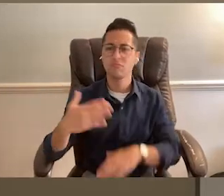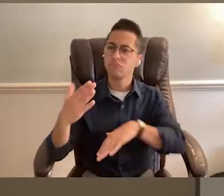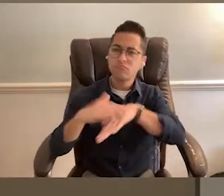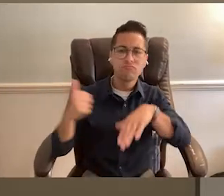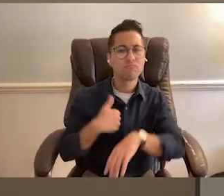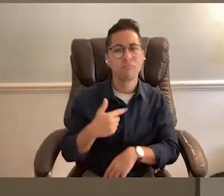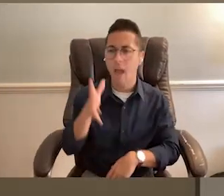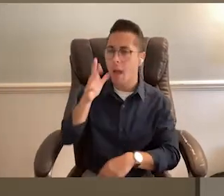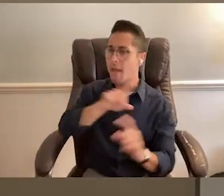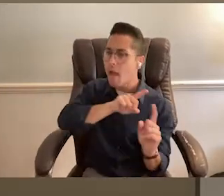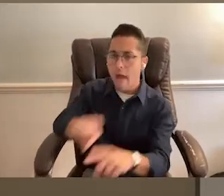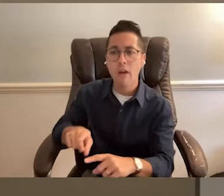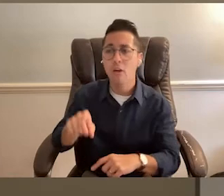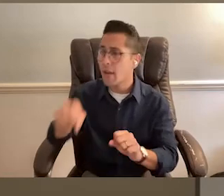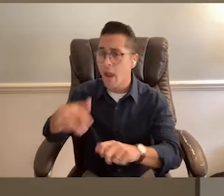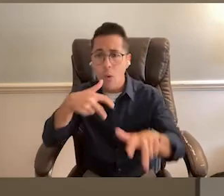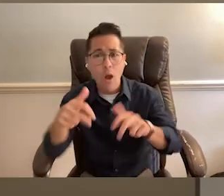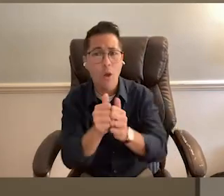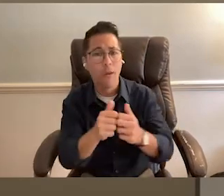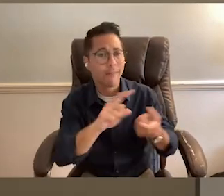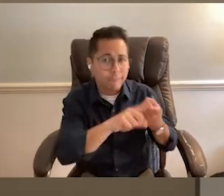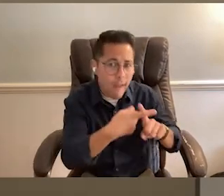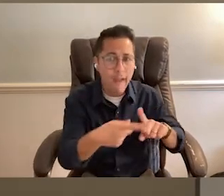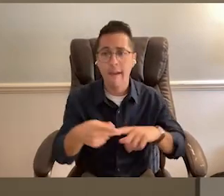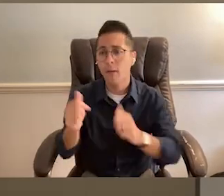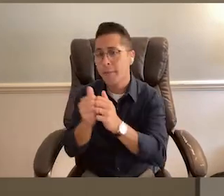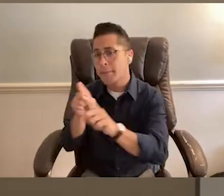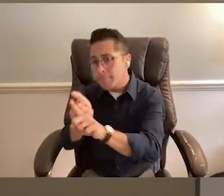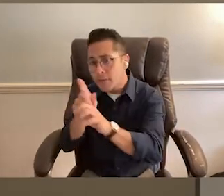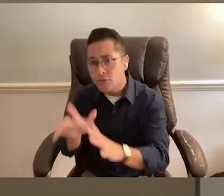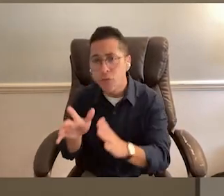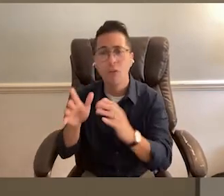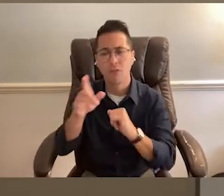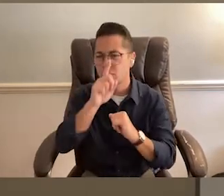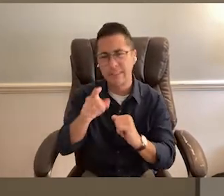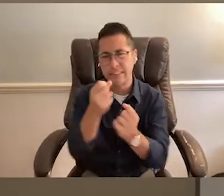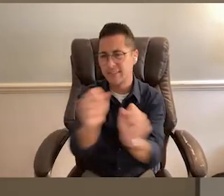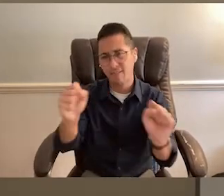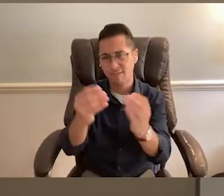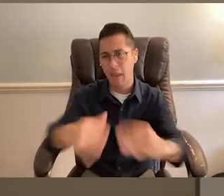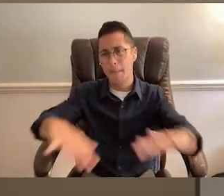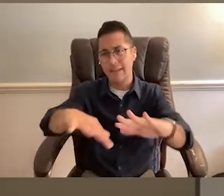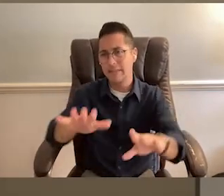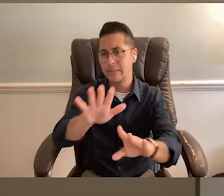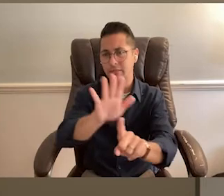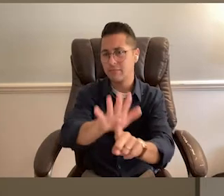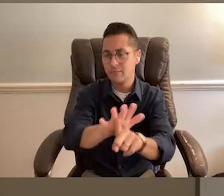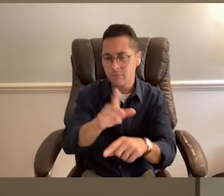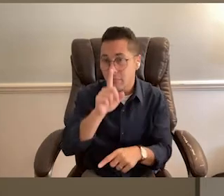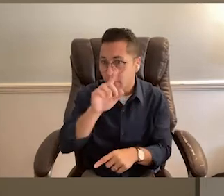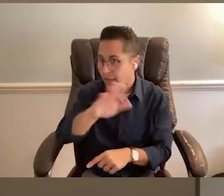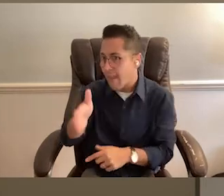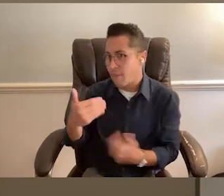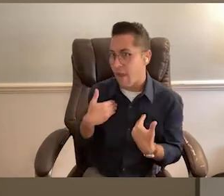something changes, we can update it and it will go straight to their phone. We ensure safety and well-being while on campus. UNF is known as a